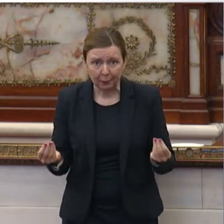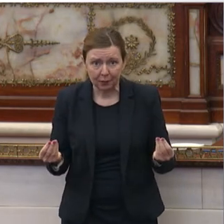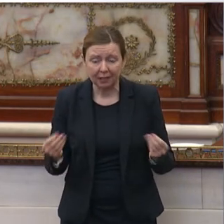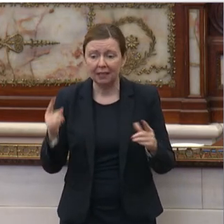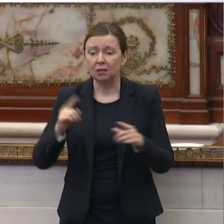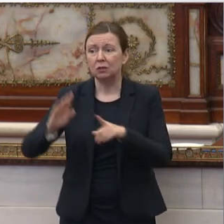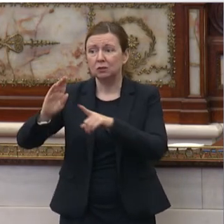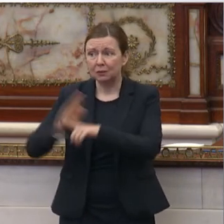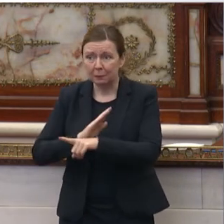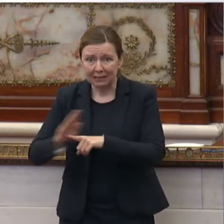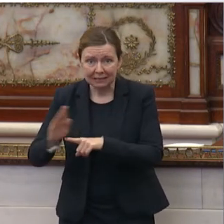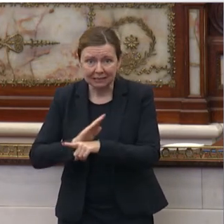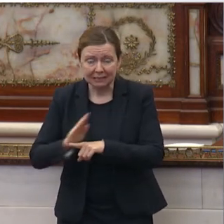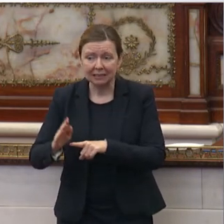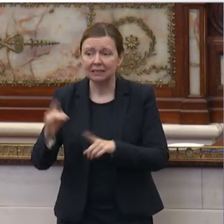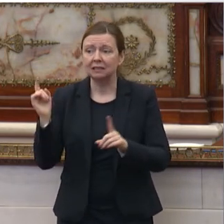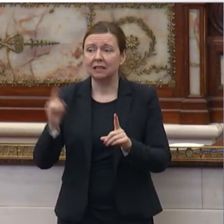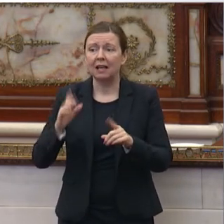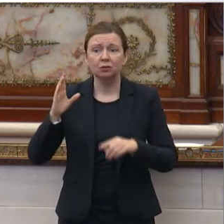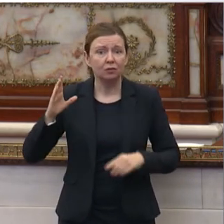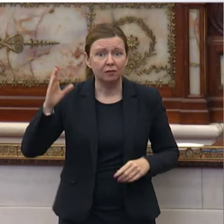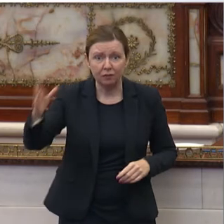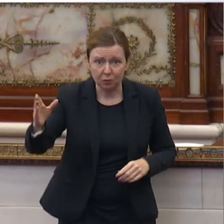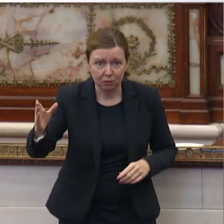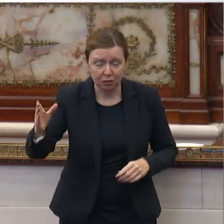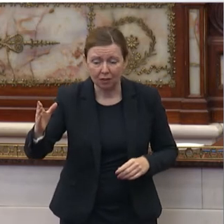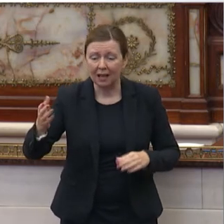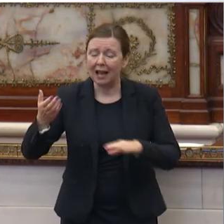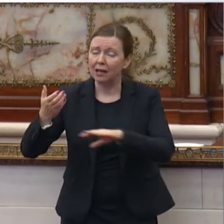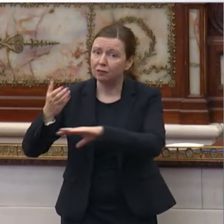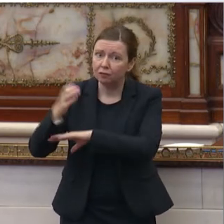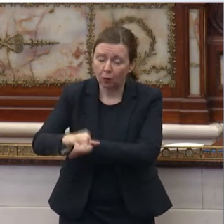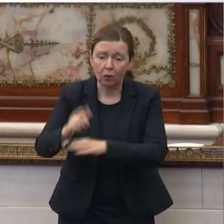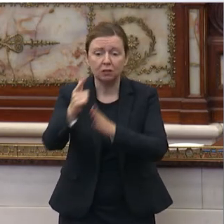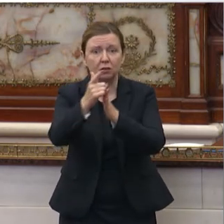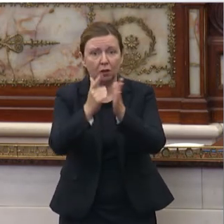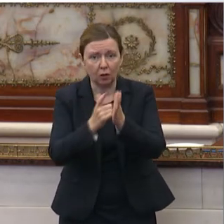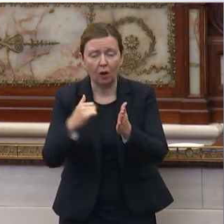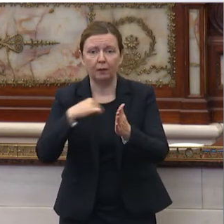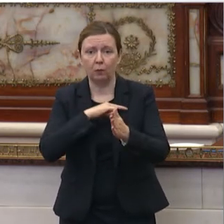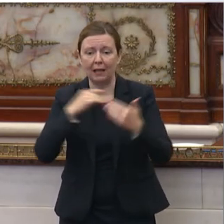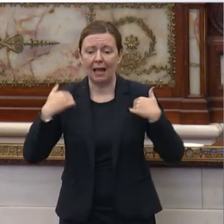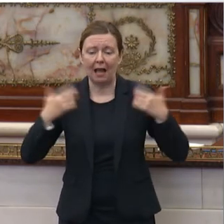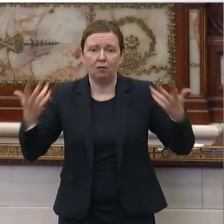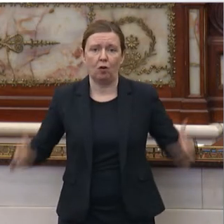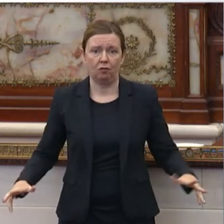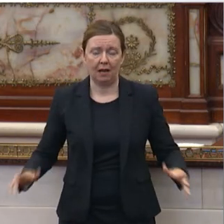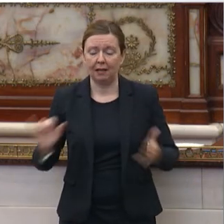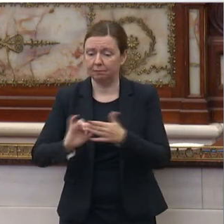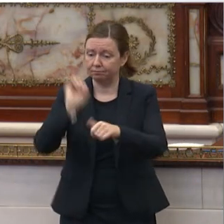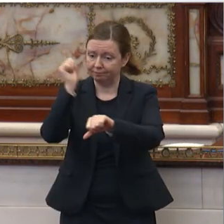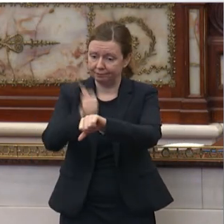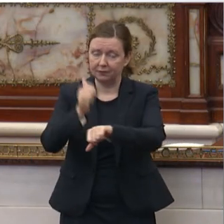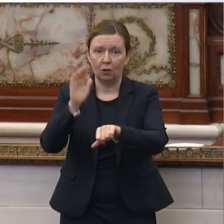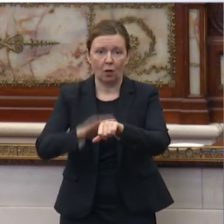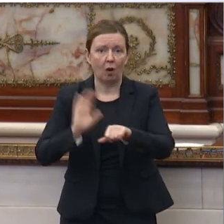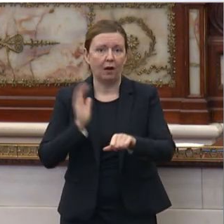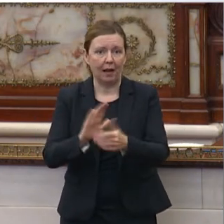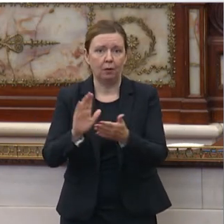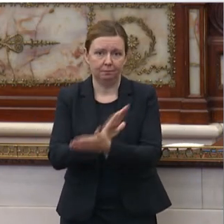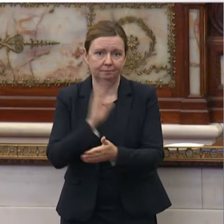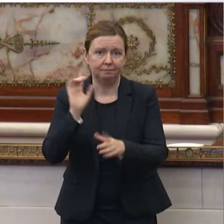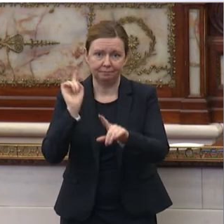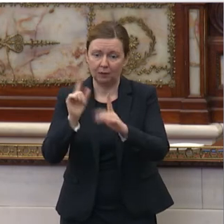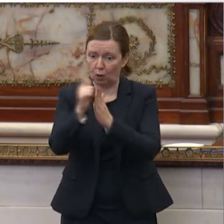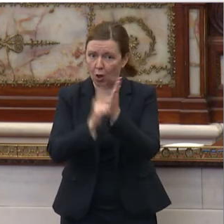the businesses, and to the future, and enforce the law that we have that exists on our books.